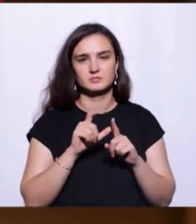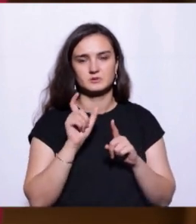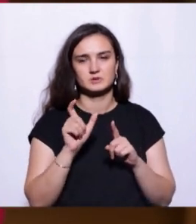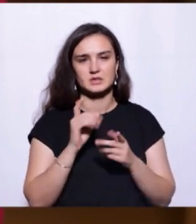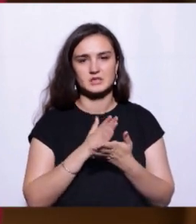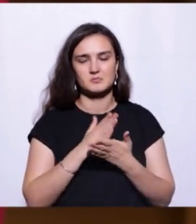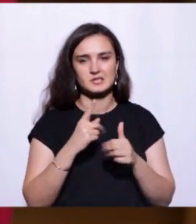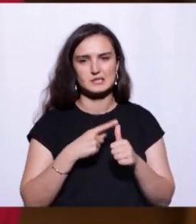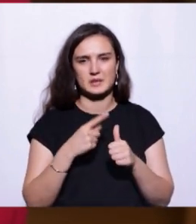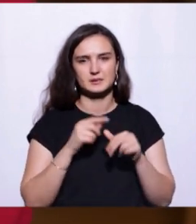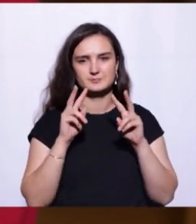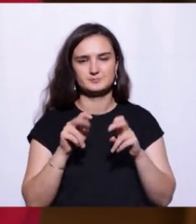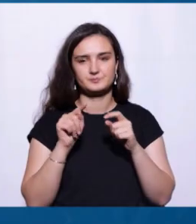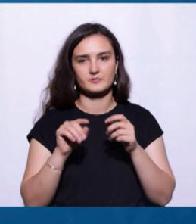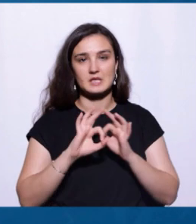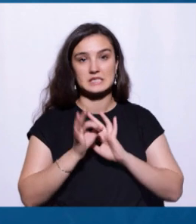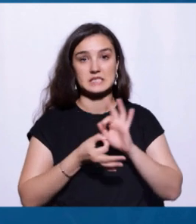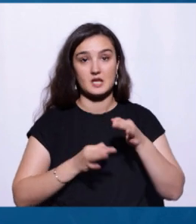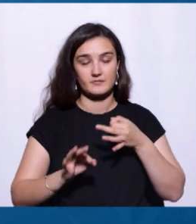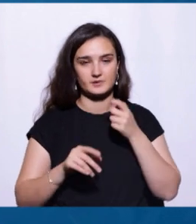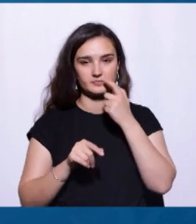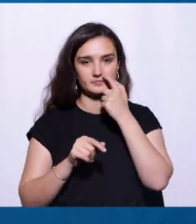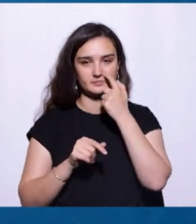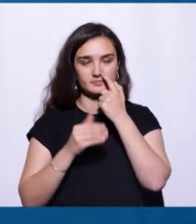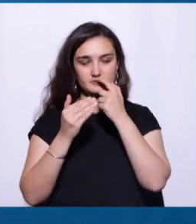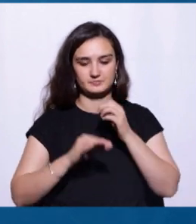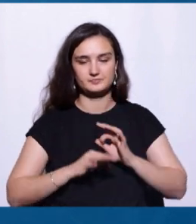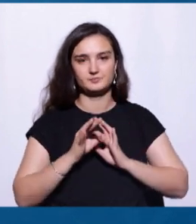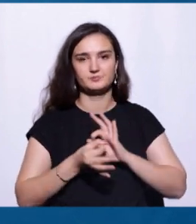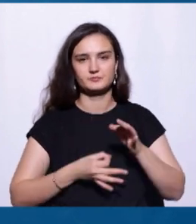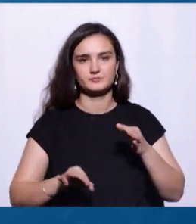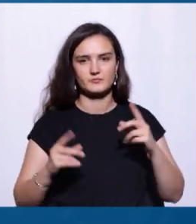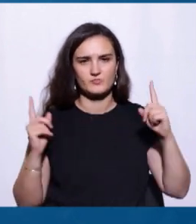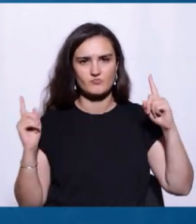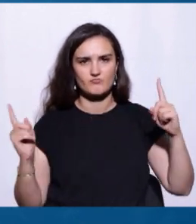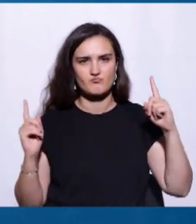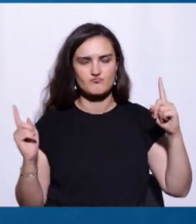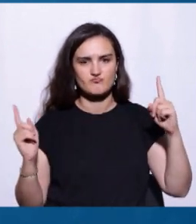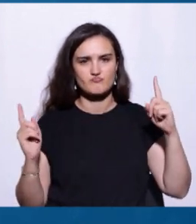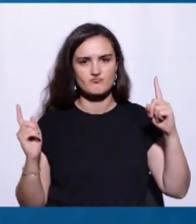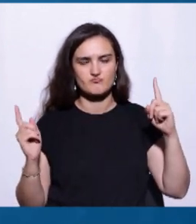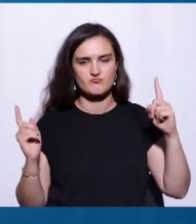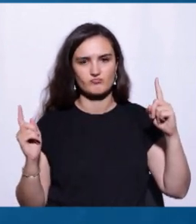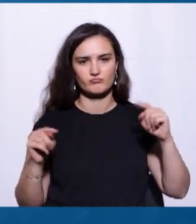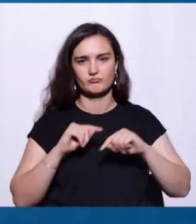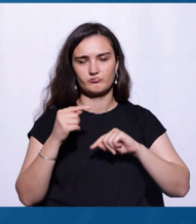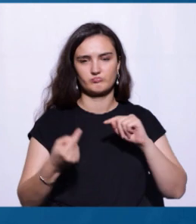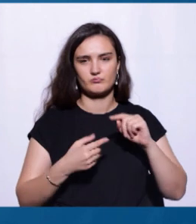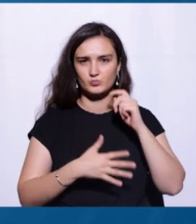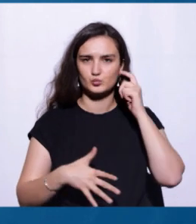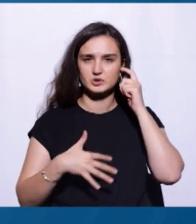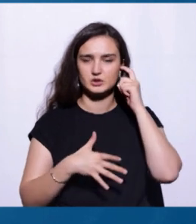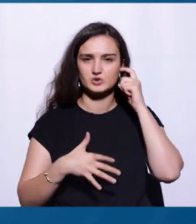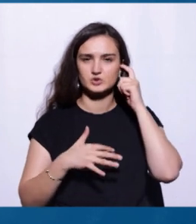in Georgian it means natslavi. Your intestine is a long tube that is underneath your stomach